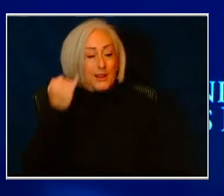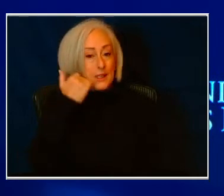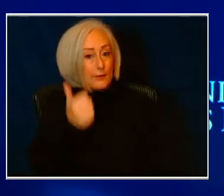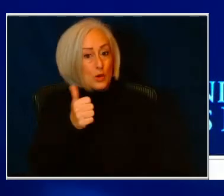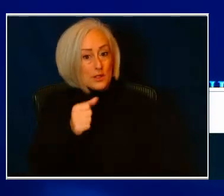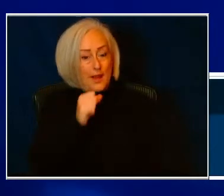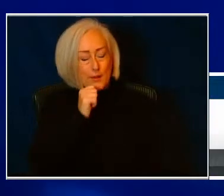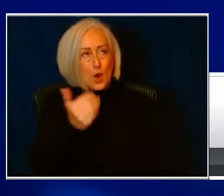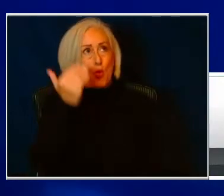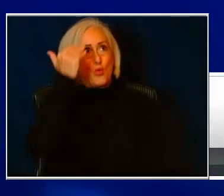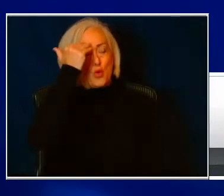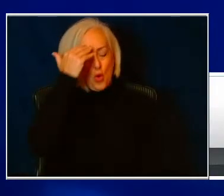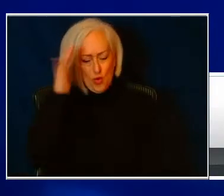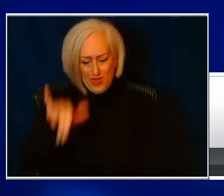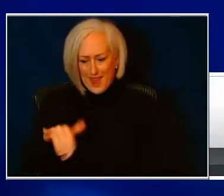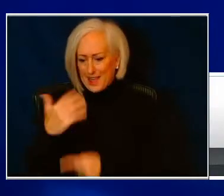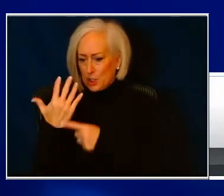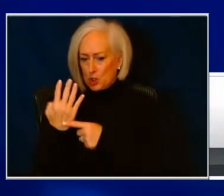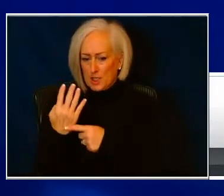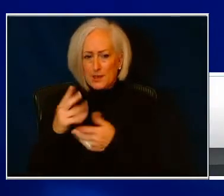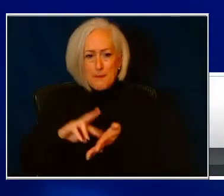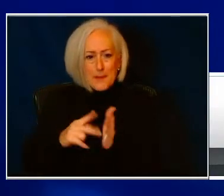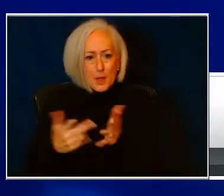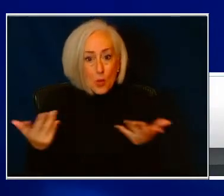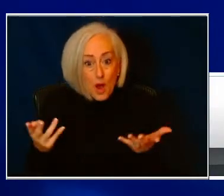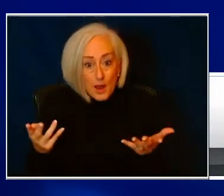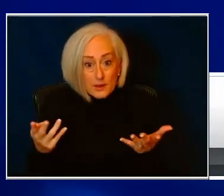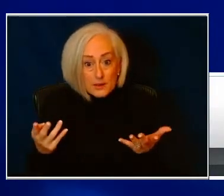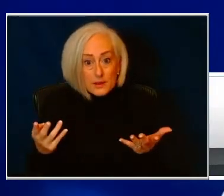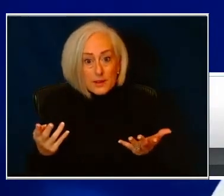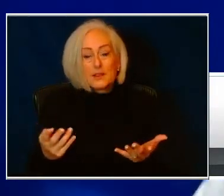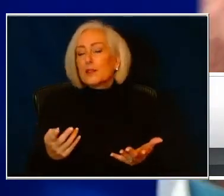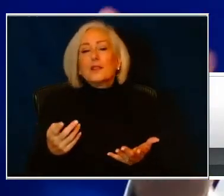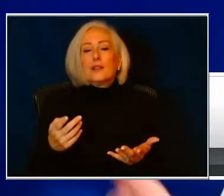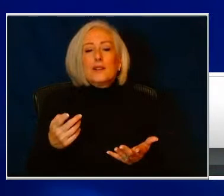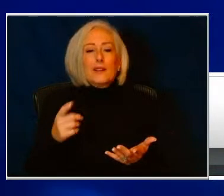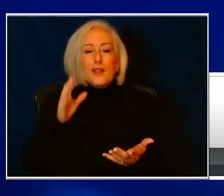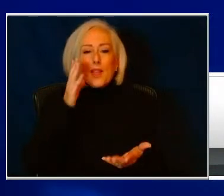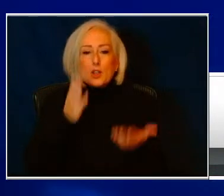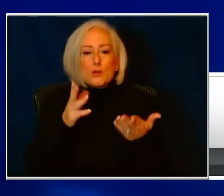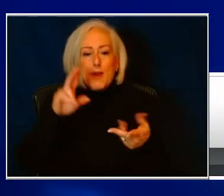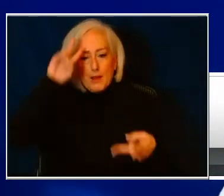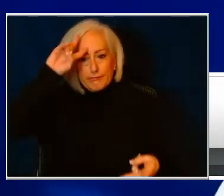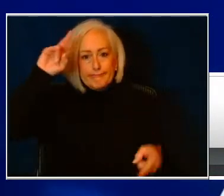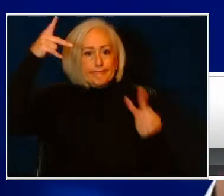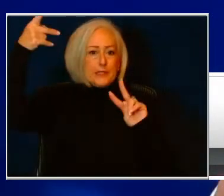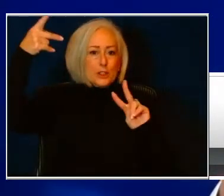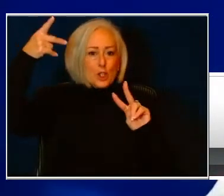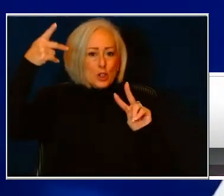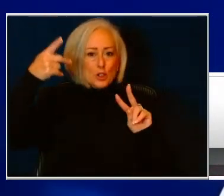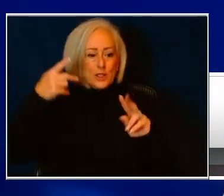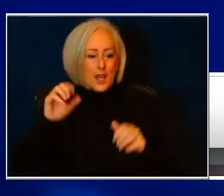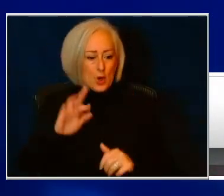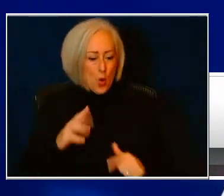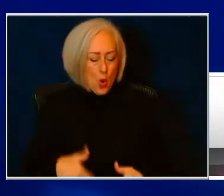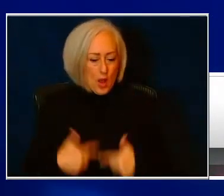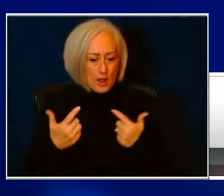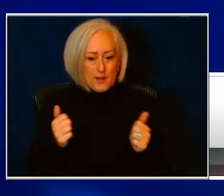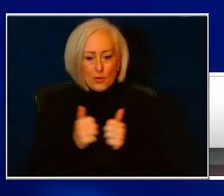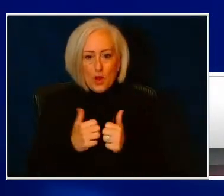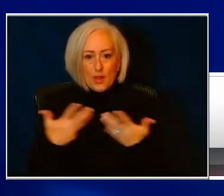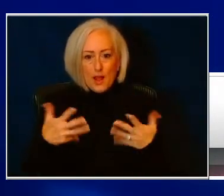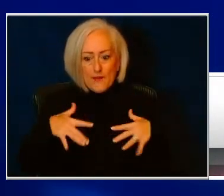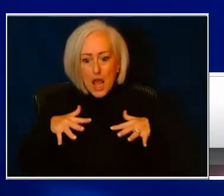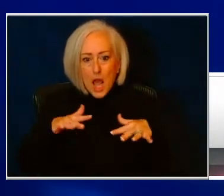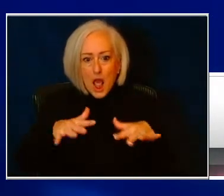that gene telling us, then you're bound to maybe misinterpret it or live with a lot of anxiety and angst